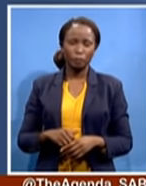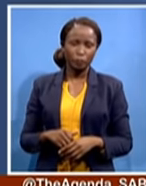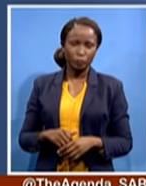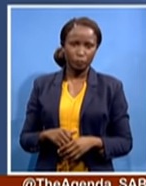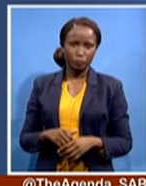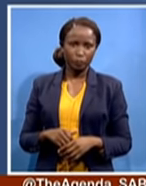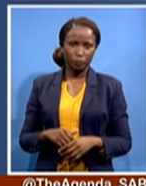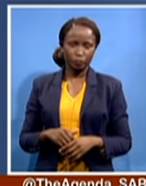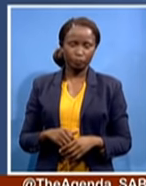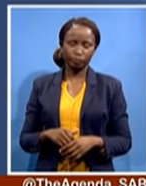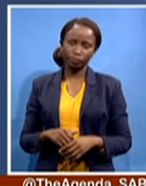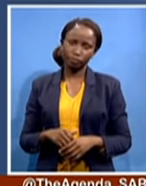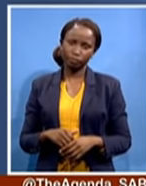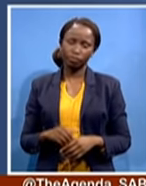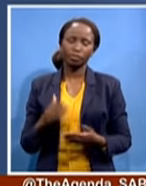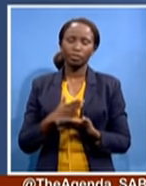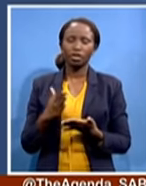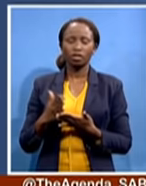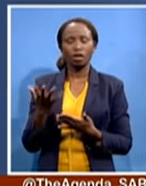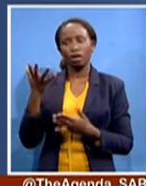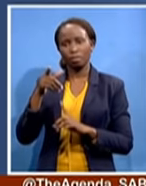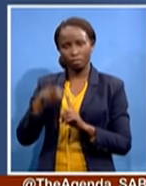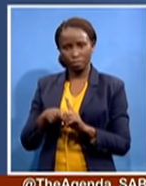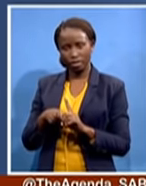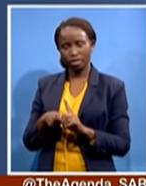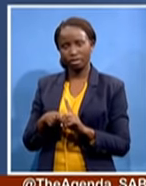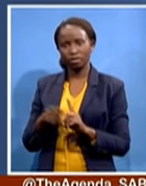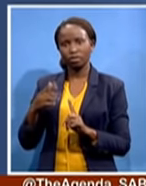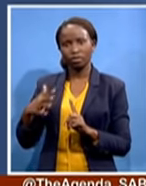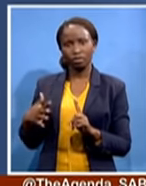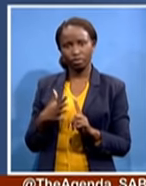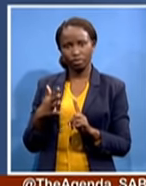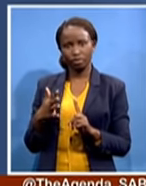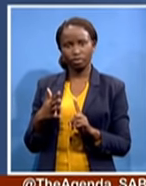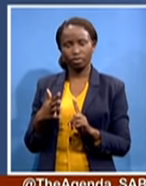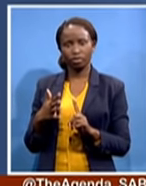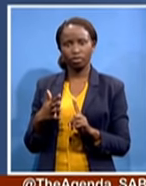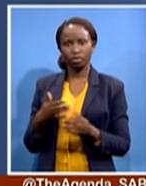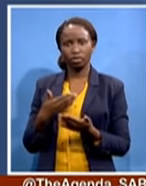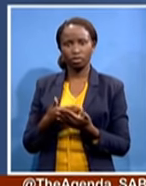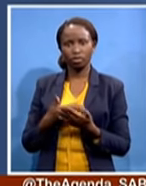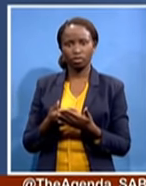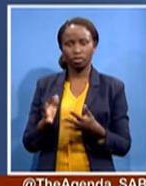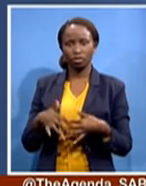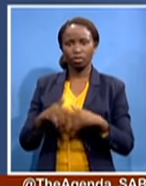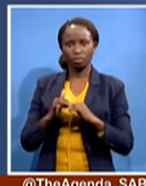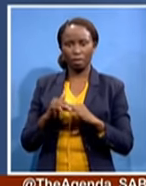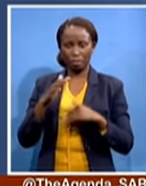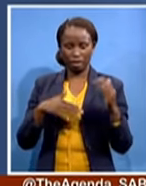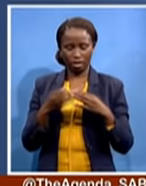who wants to perhaps build a pilgrimage to those two graves so that they can generate revenue.